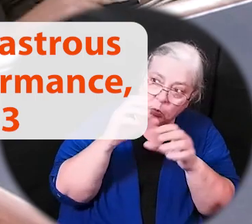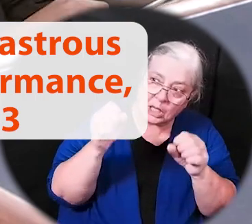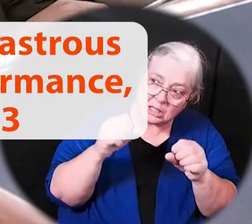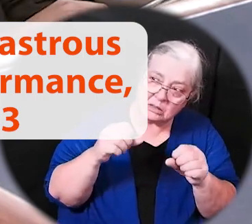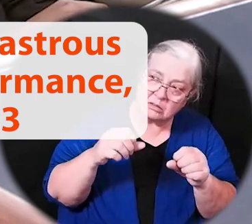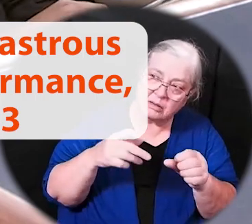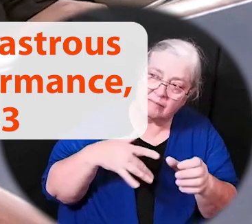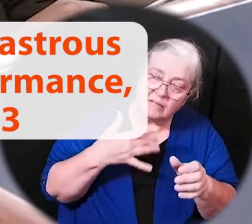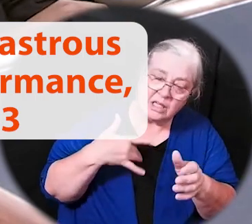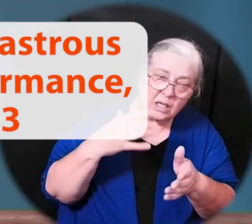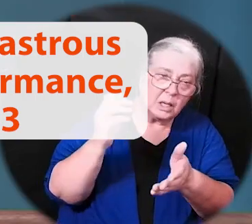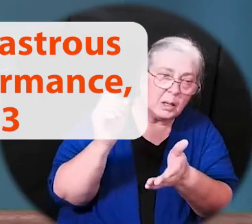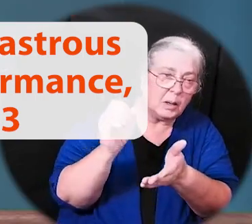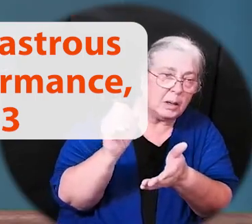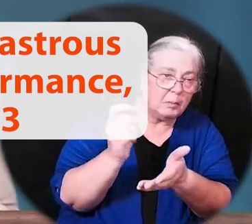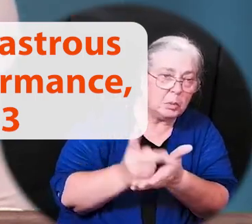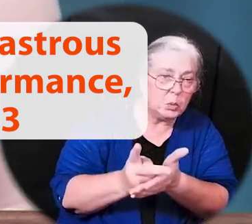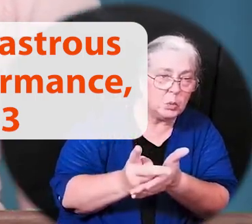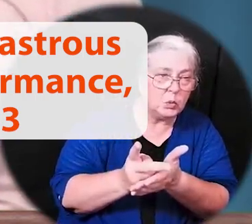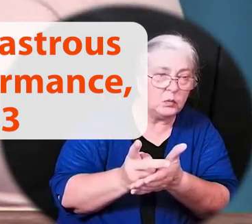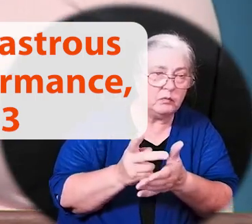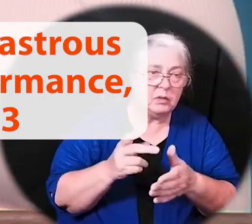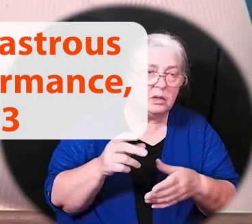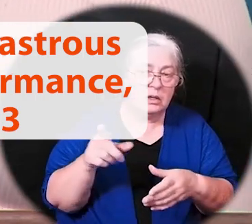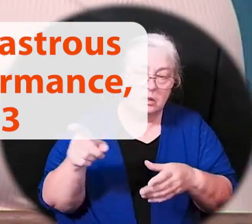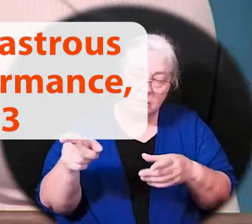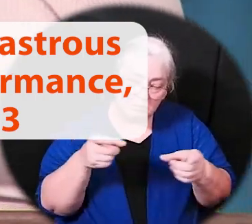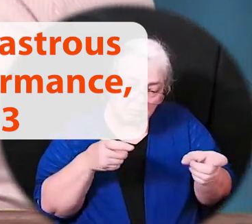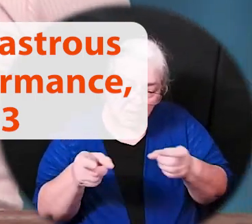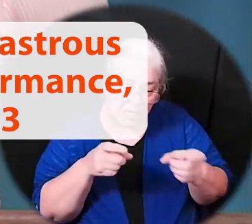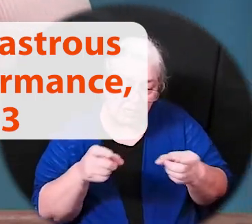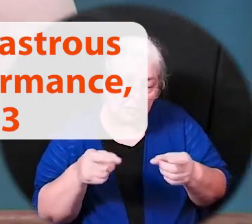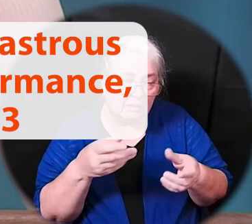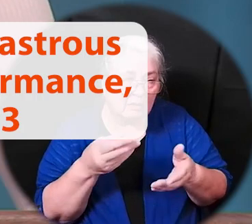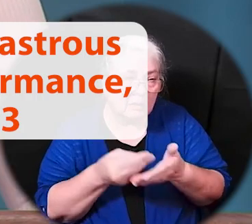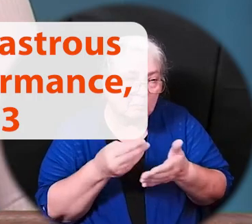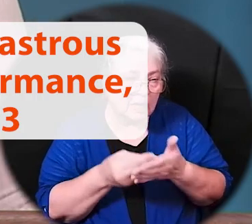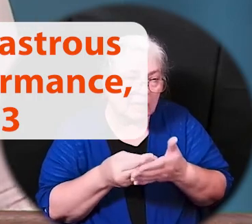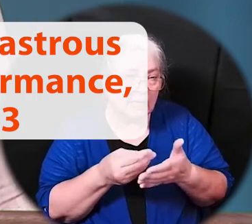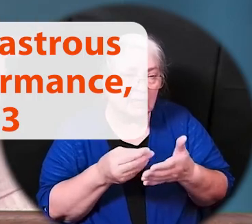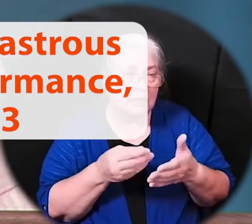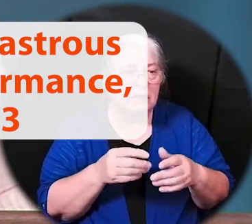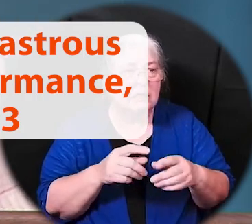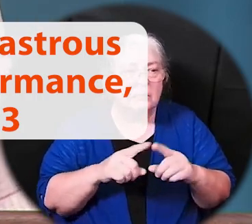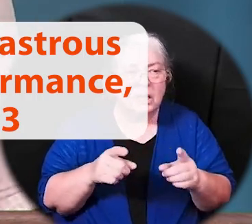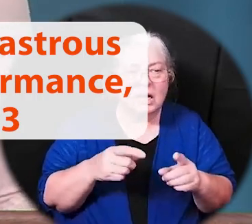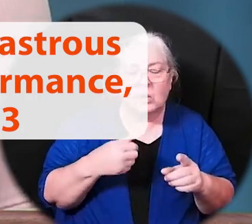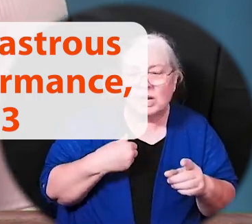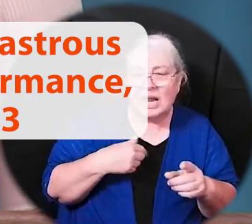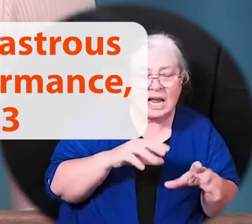that? Here's what we're going to focus on. We're going to focus on exactly what you just asked me, right? The first question, which is